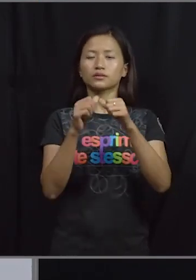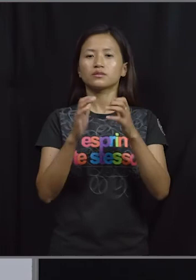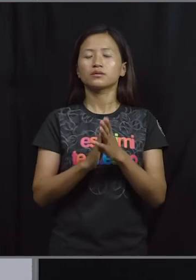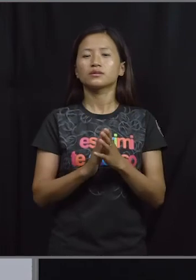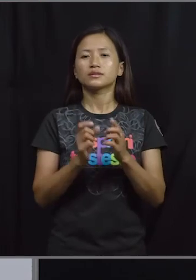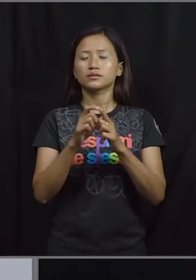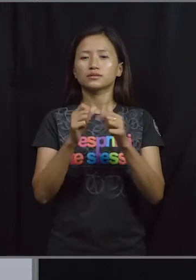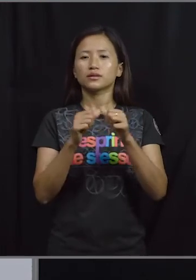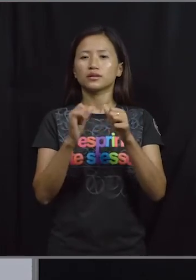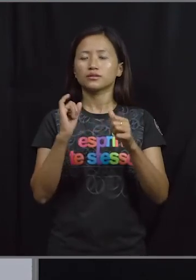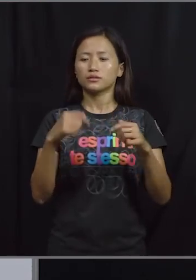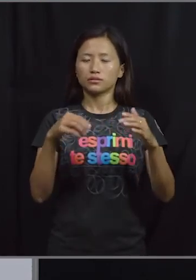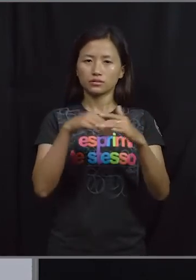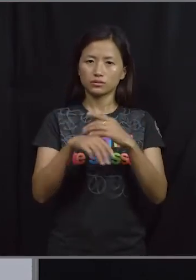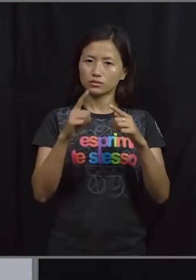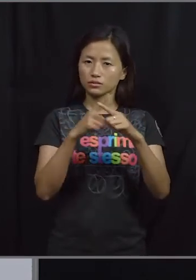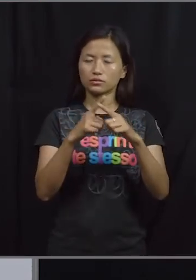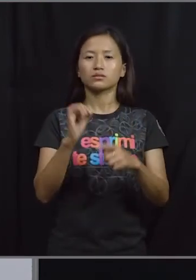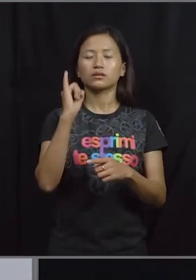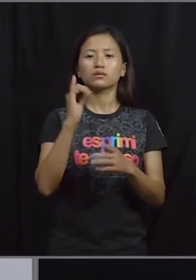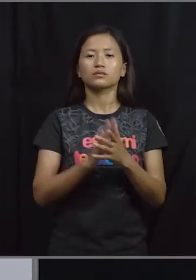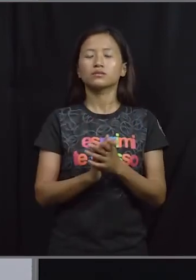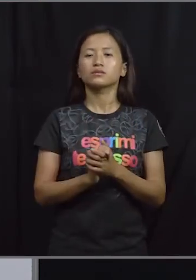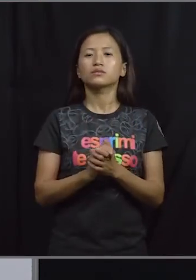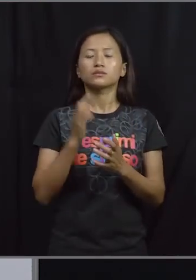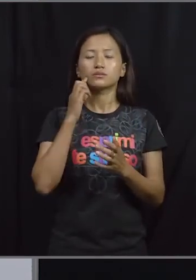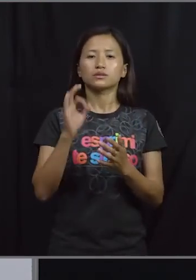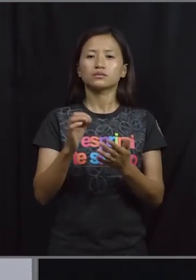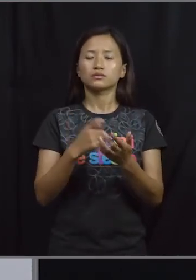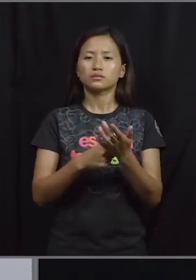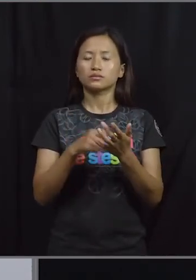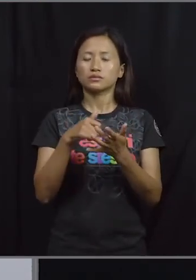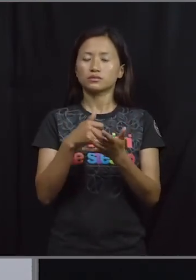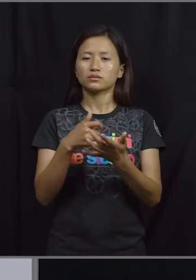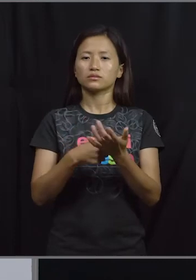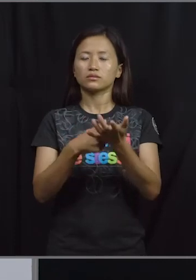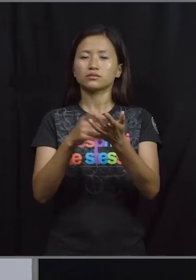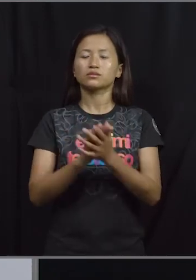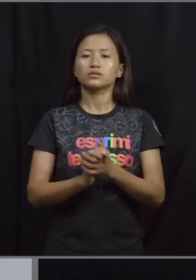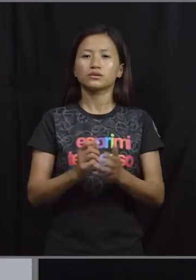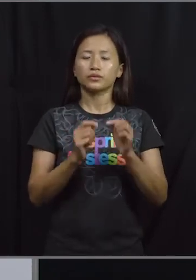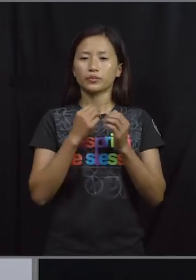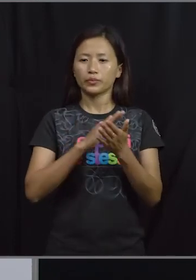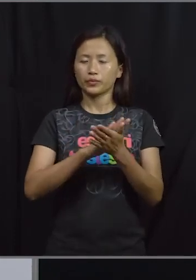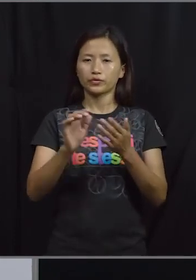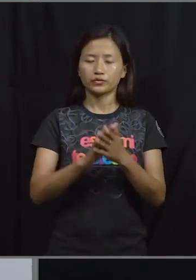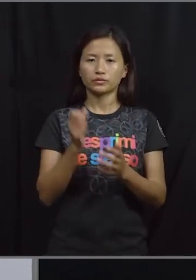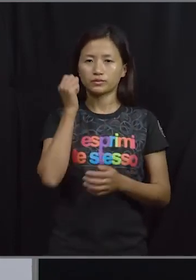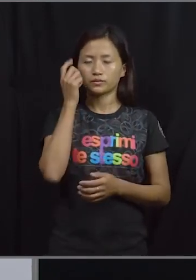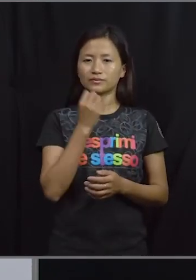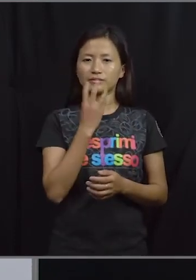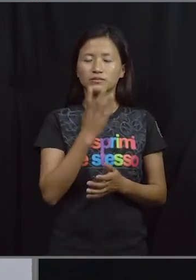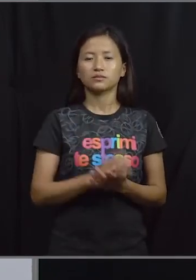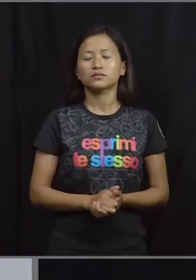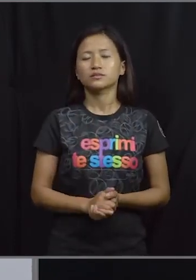to determinant of A into I. This is an important result. You will find it in your textbook. The proof is very simple. You can easily understand. So